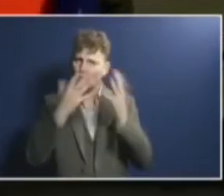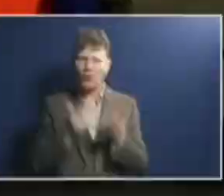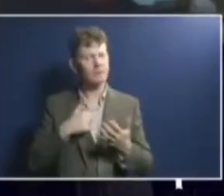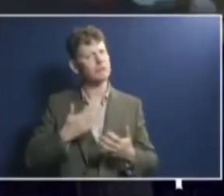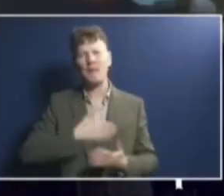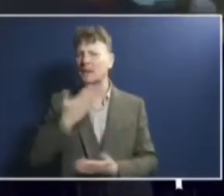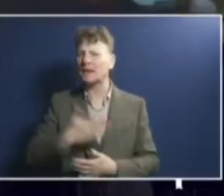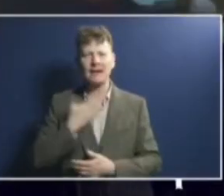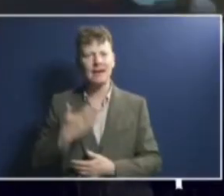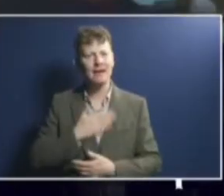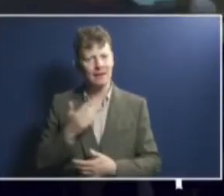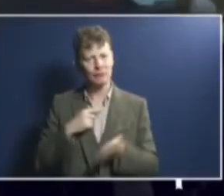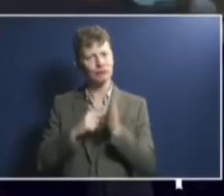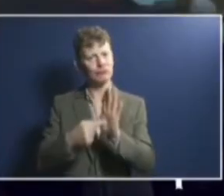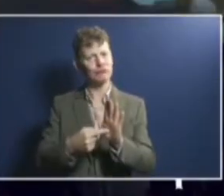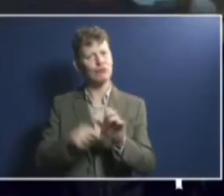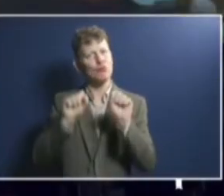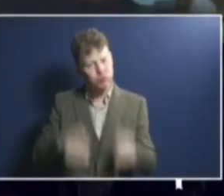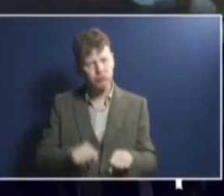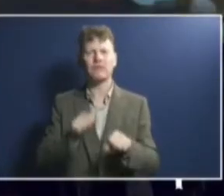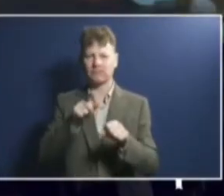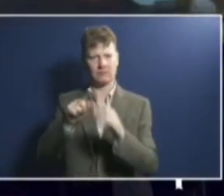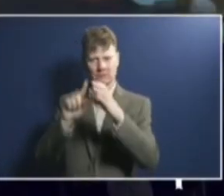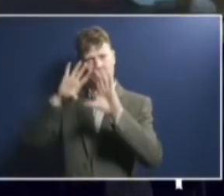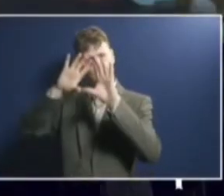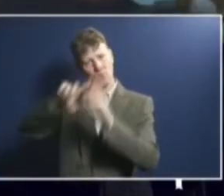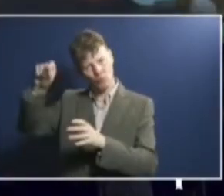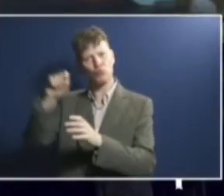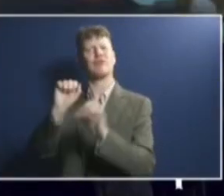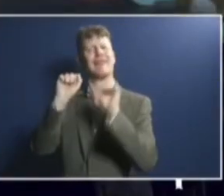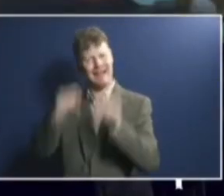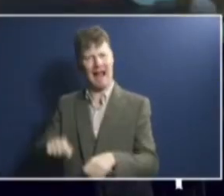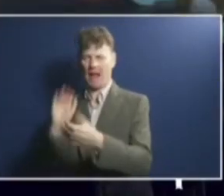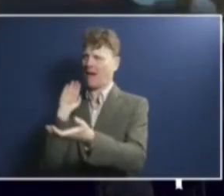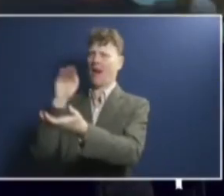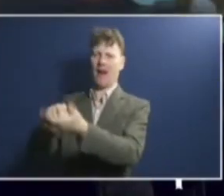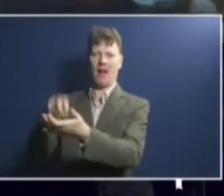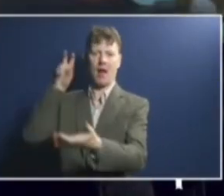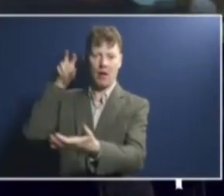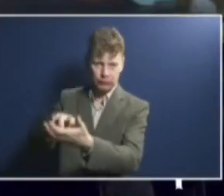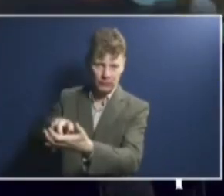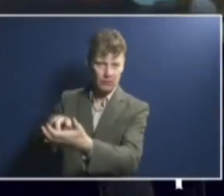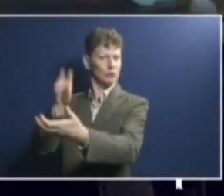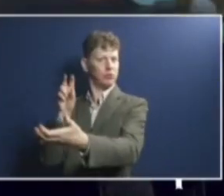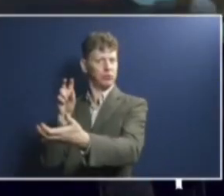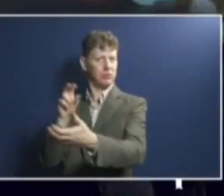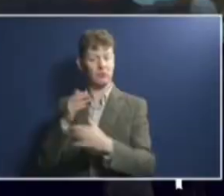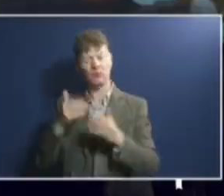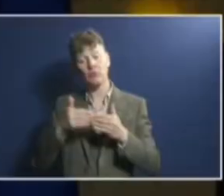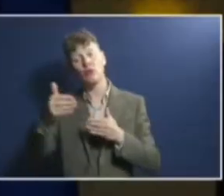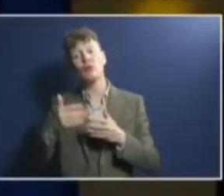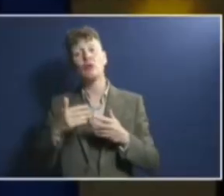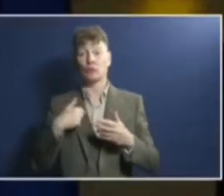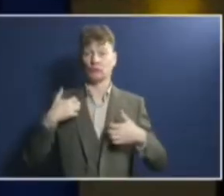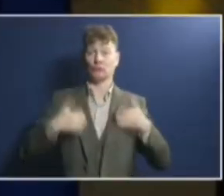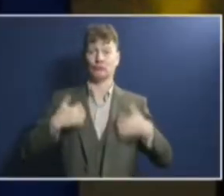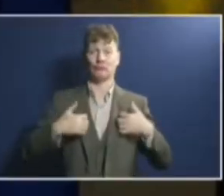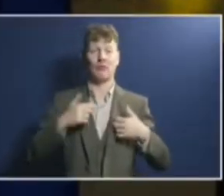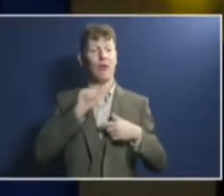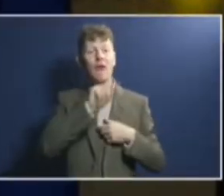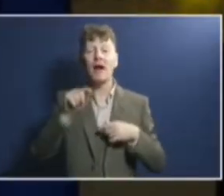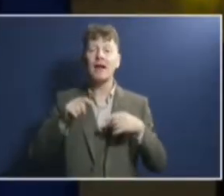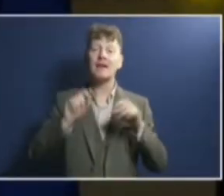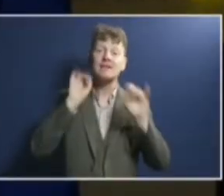that part. And we will look forward to future collaboration with all the space agencies and